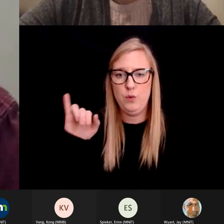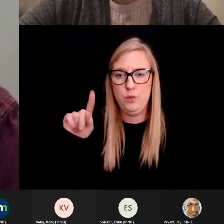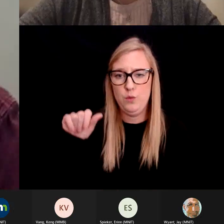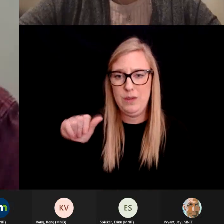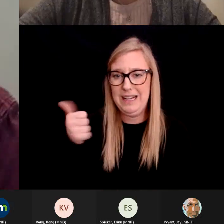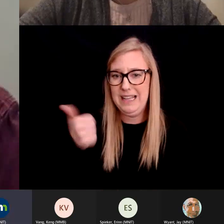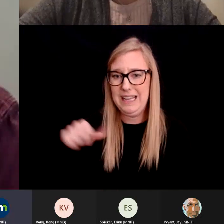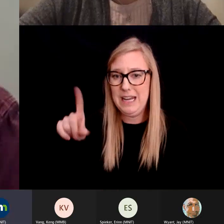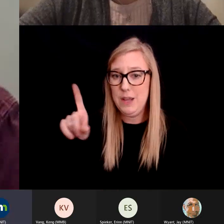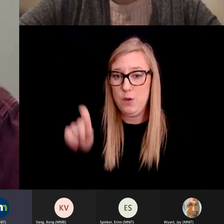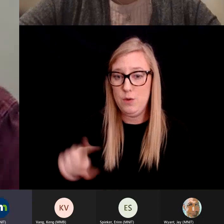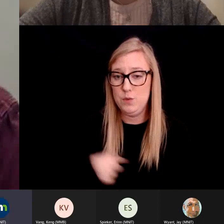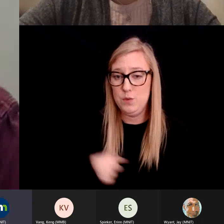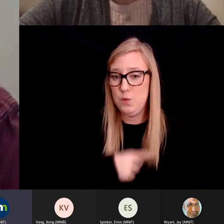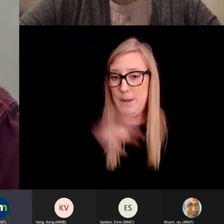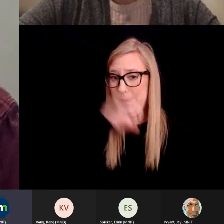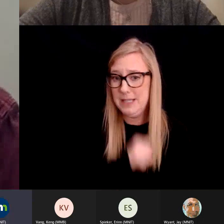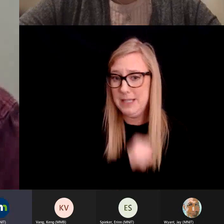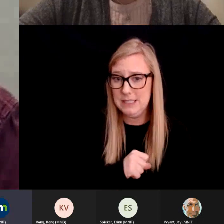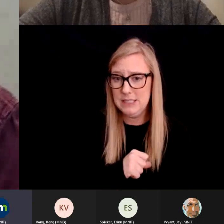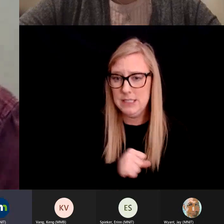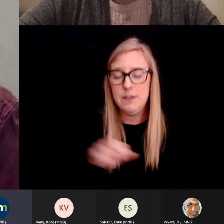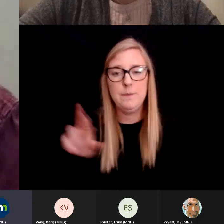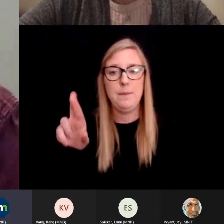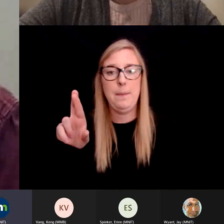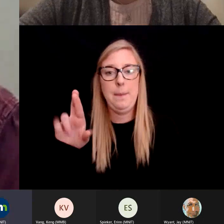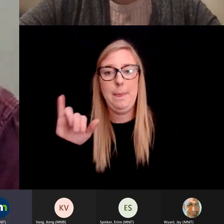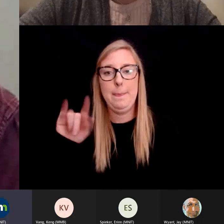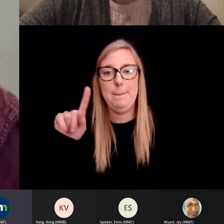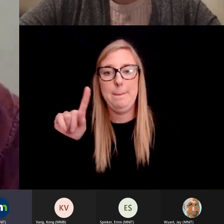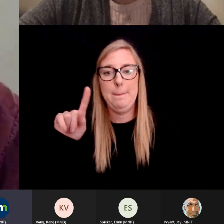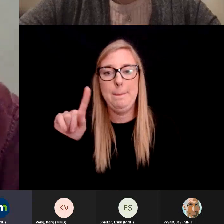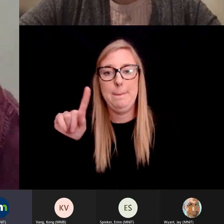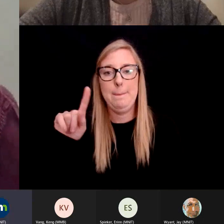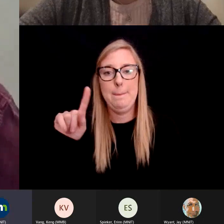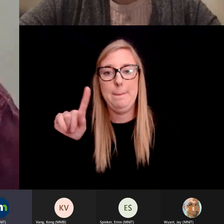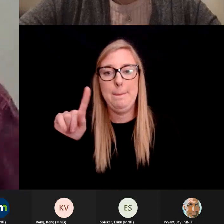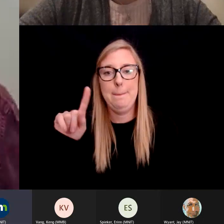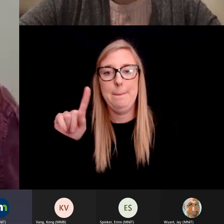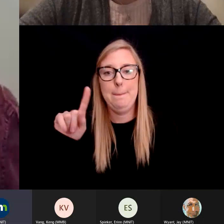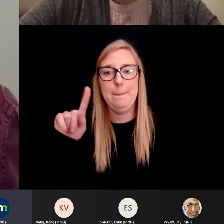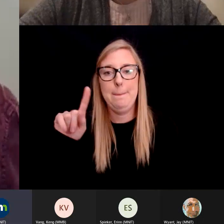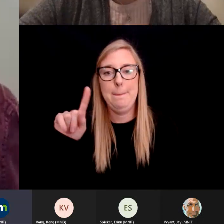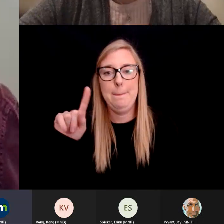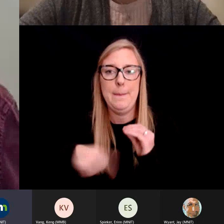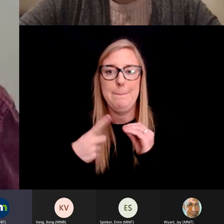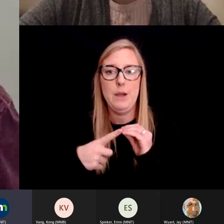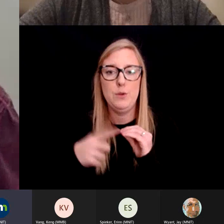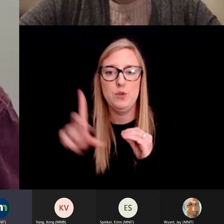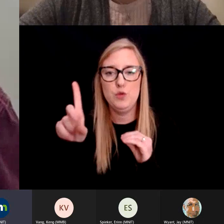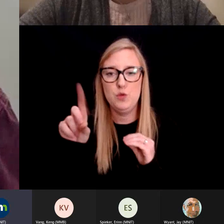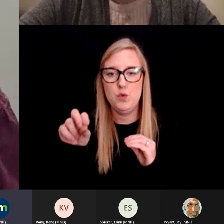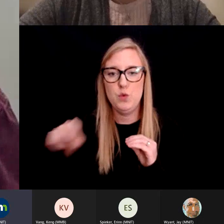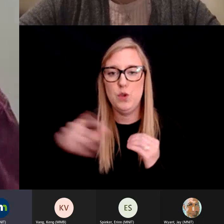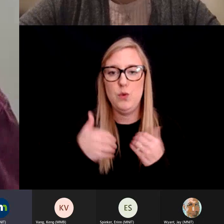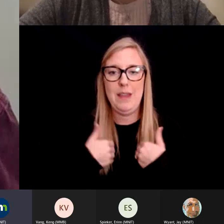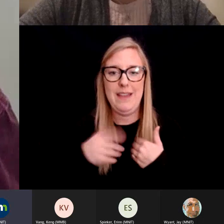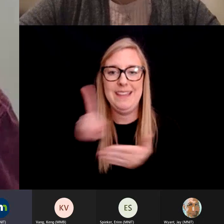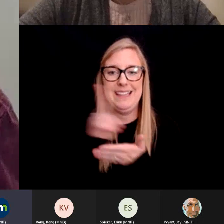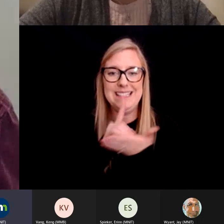that we missed? There was one question about, do you have a design system so